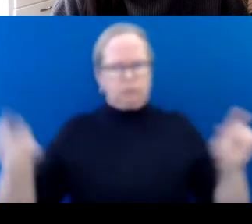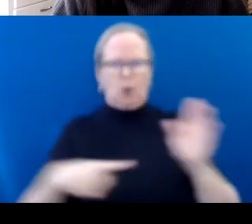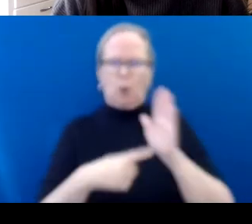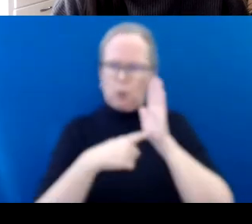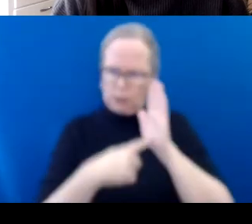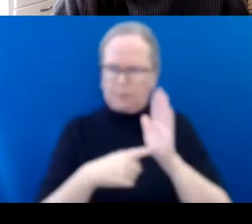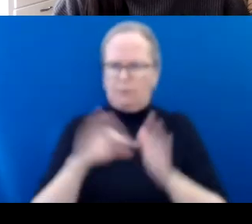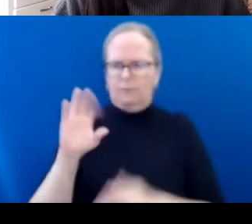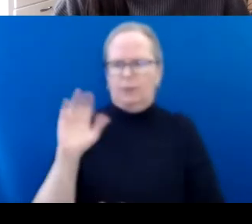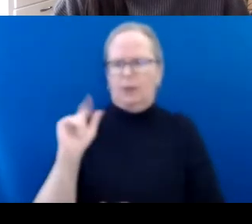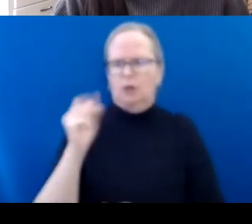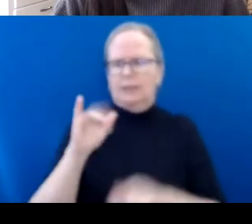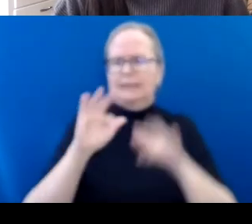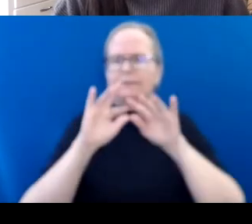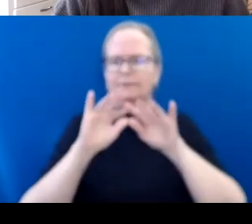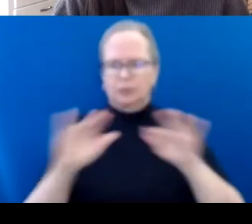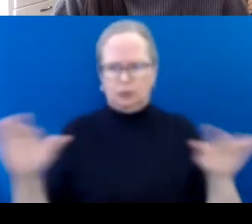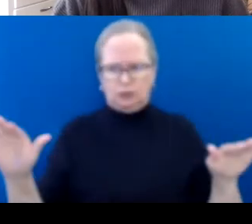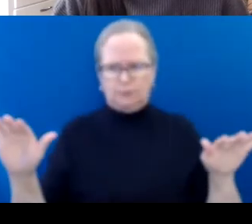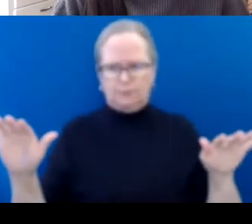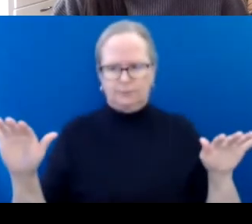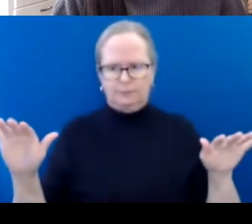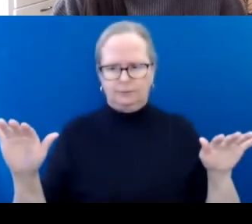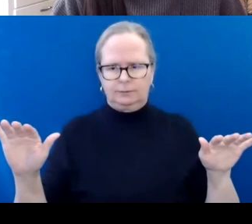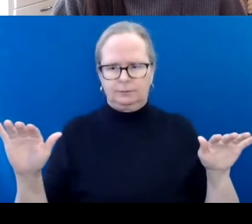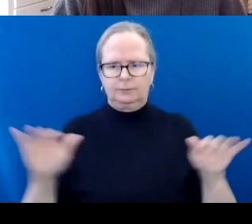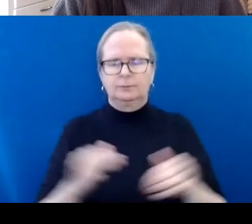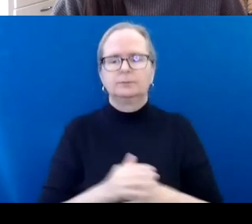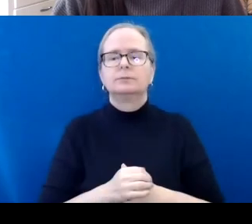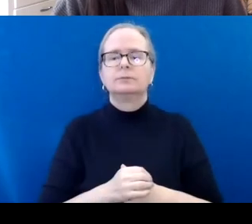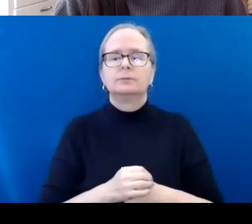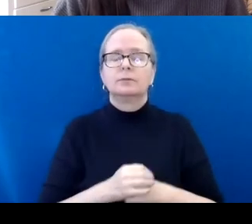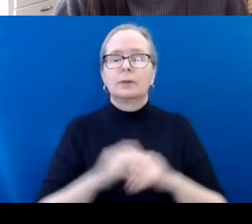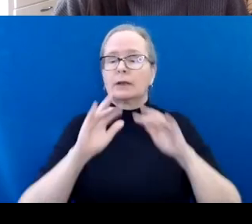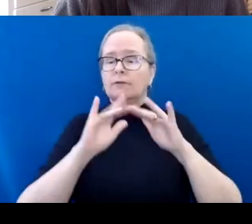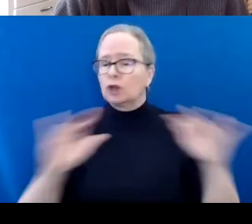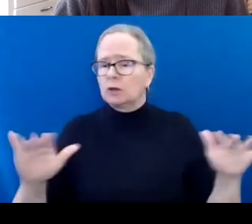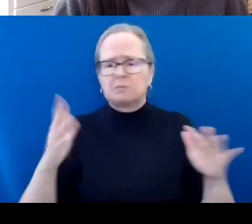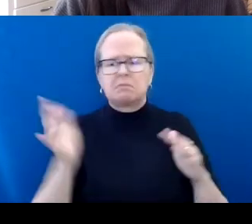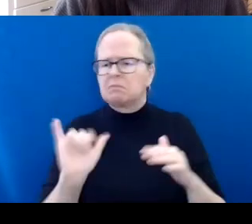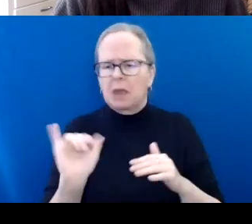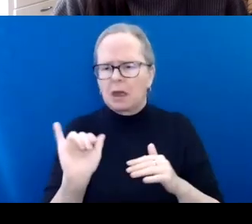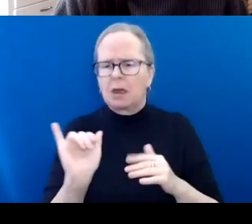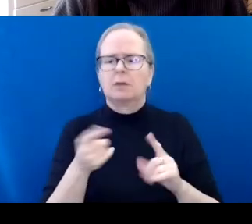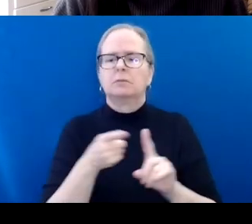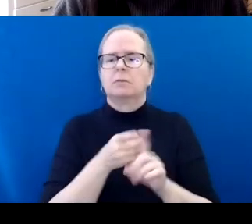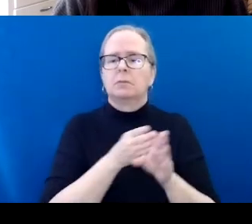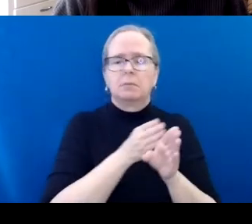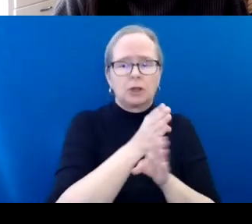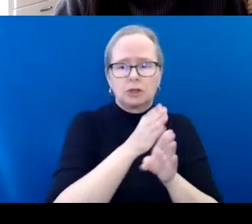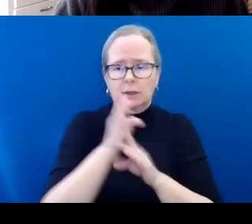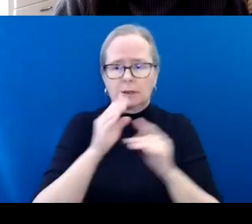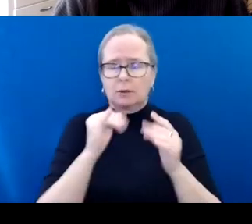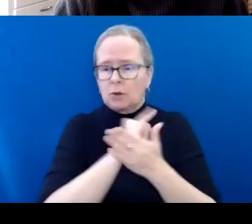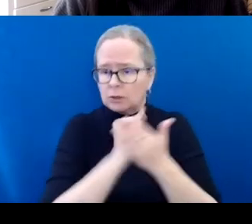including but not limited to artistic discipline, gender, sexuality,